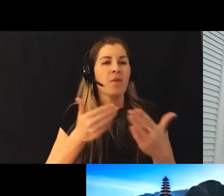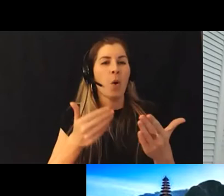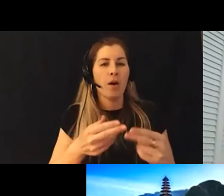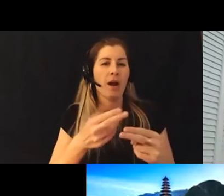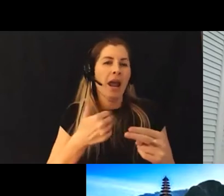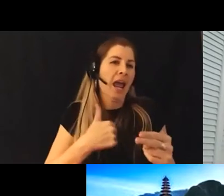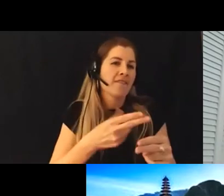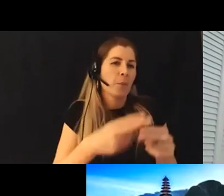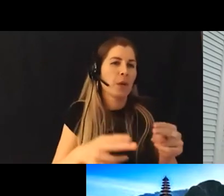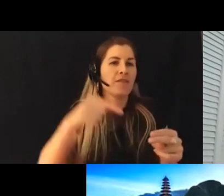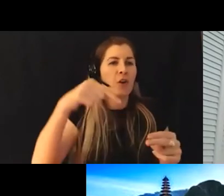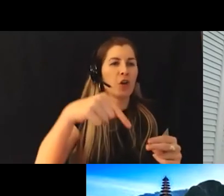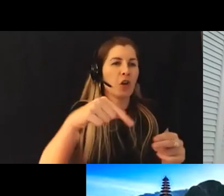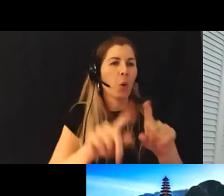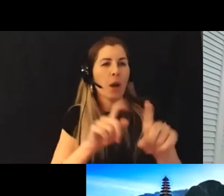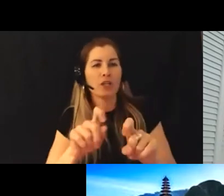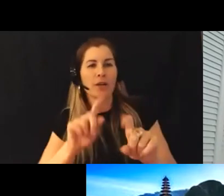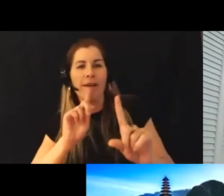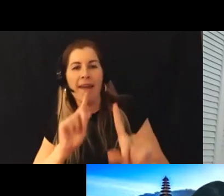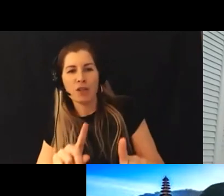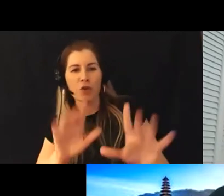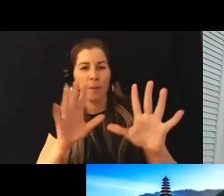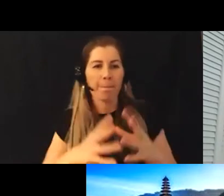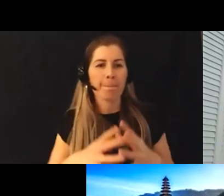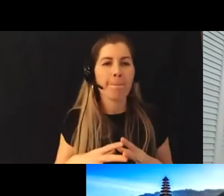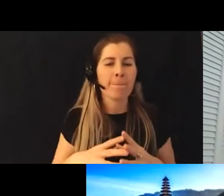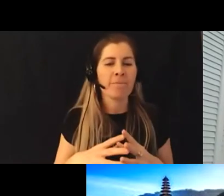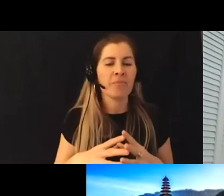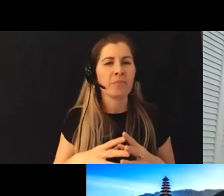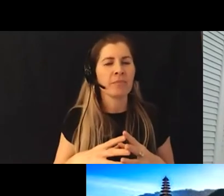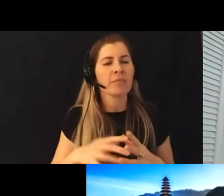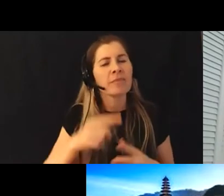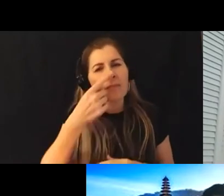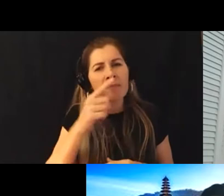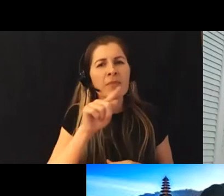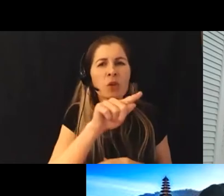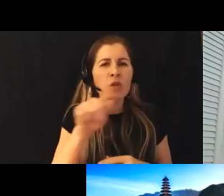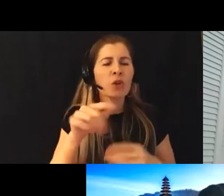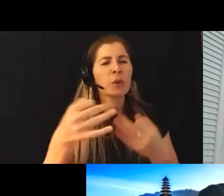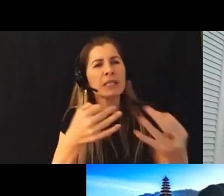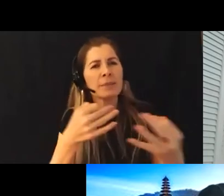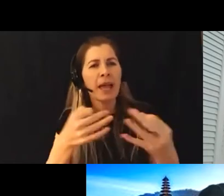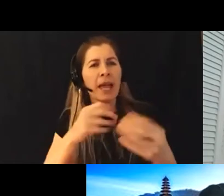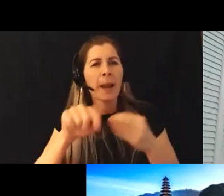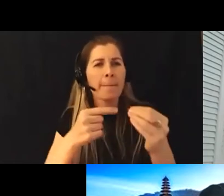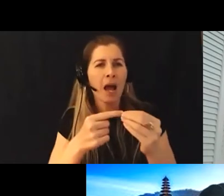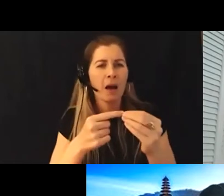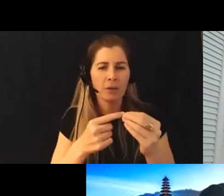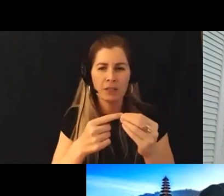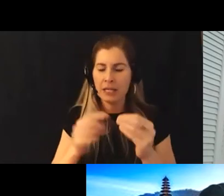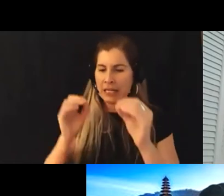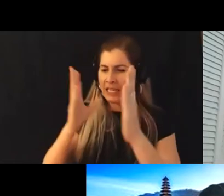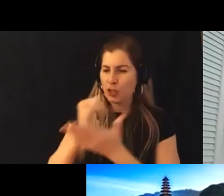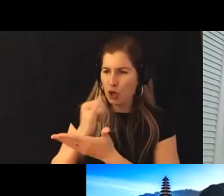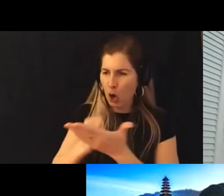Q&A and bring my colleague Jim to the forefront. Can you talk a little bit about the importance of teaching artists